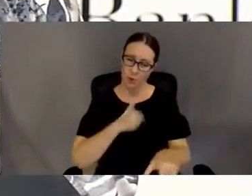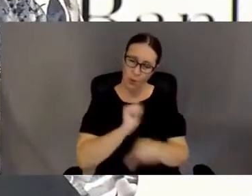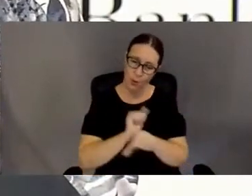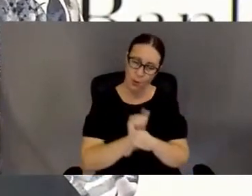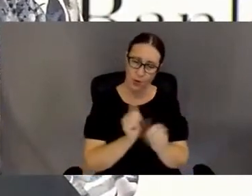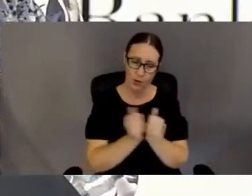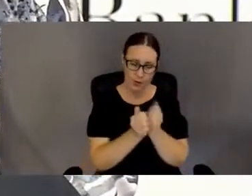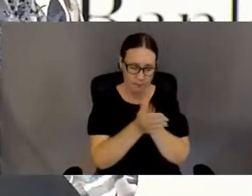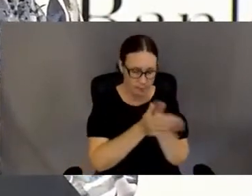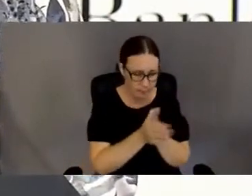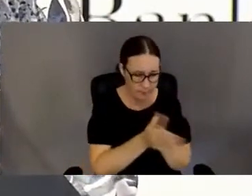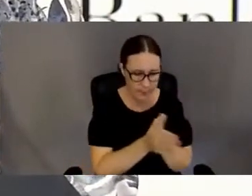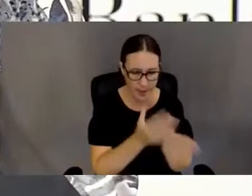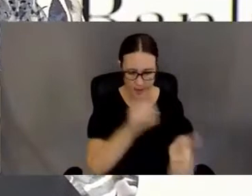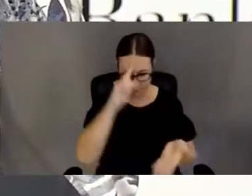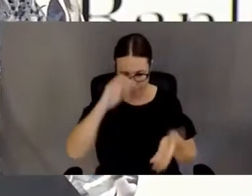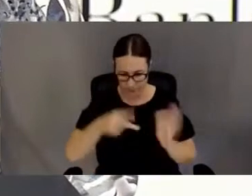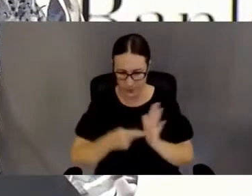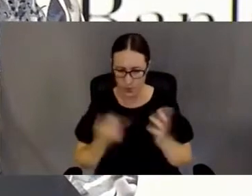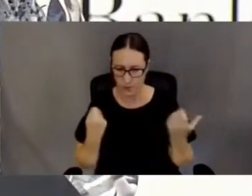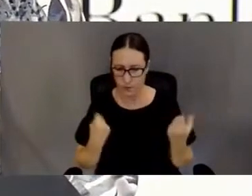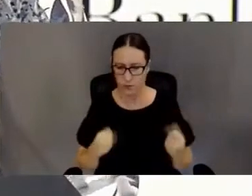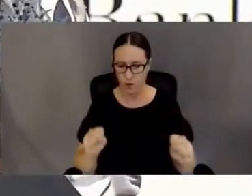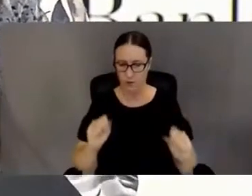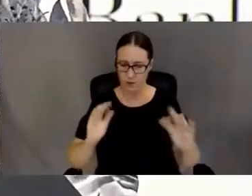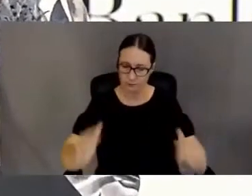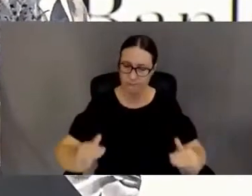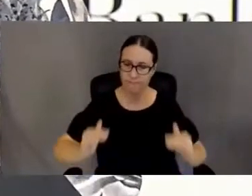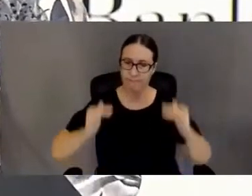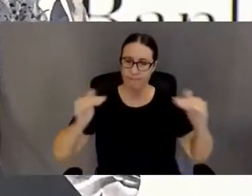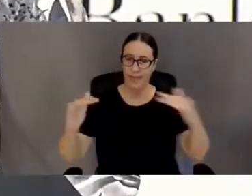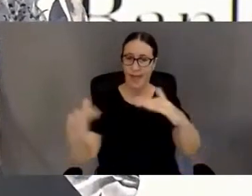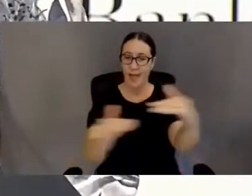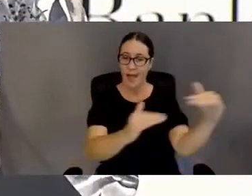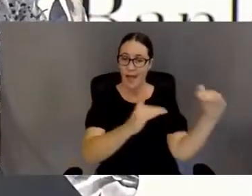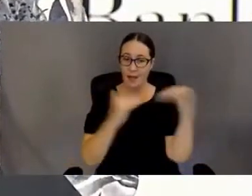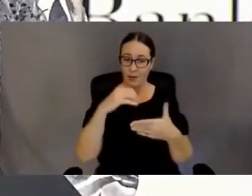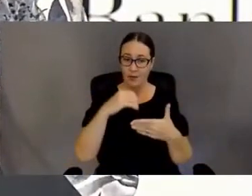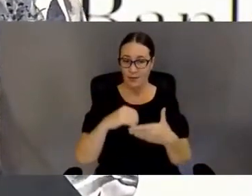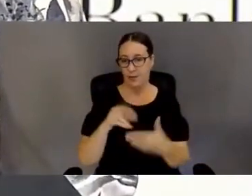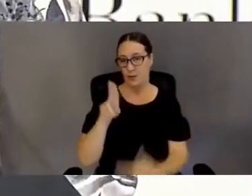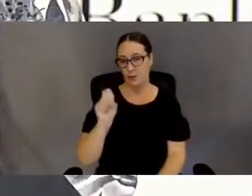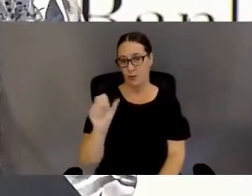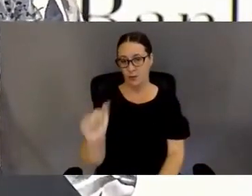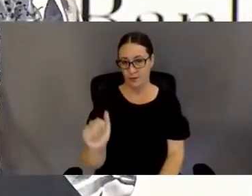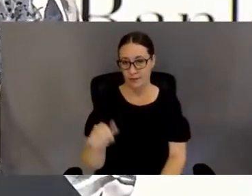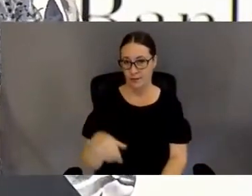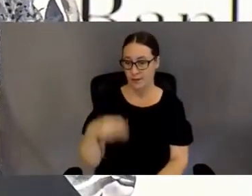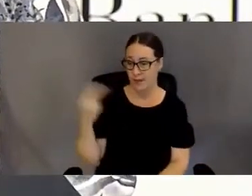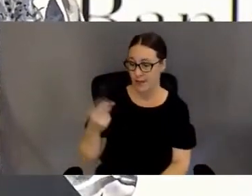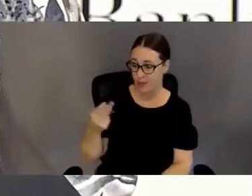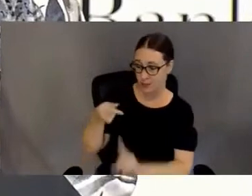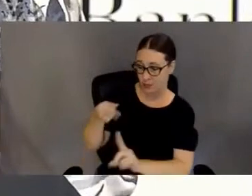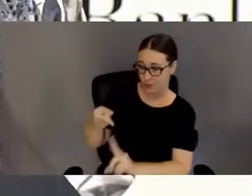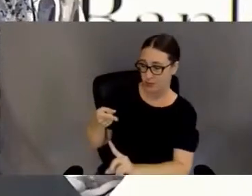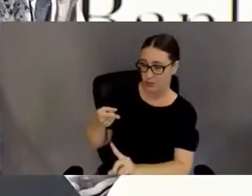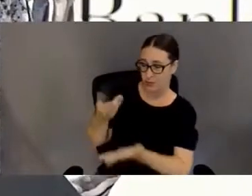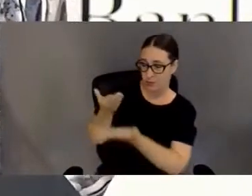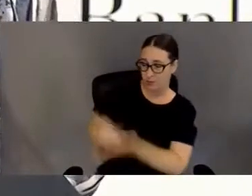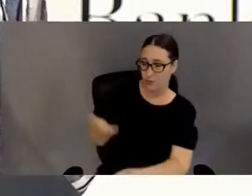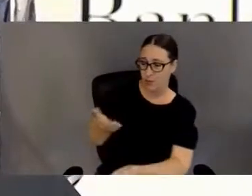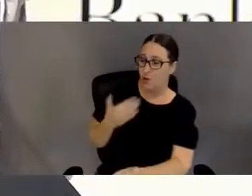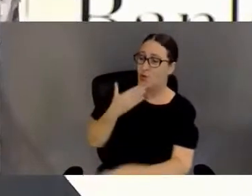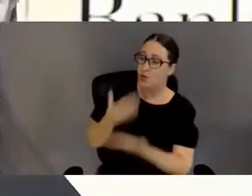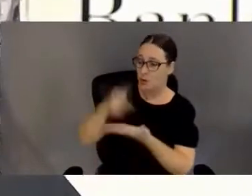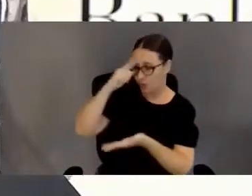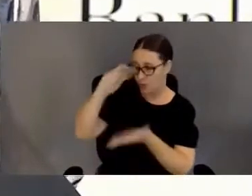to advance equity in our nation. History tells us that good intentions alone will not be enough. We know